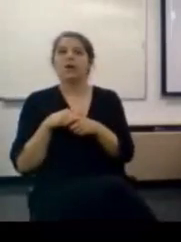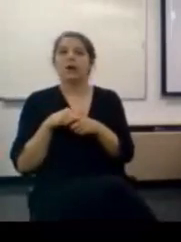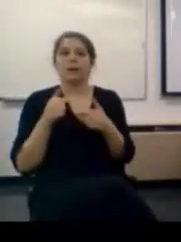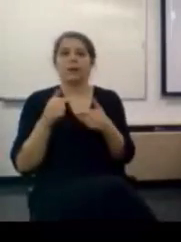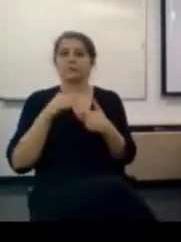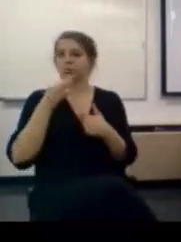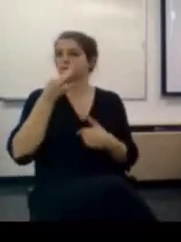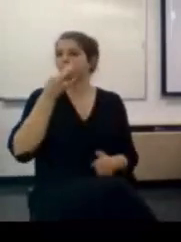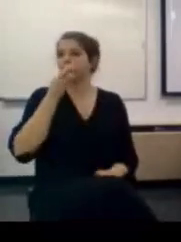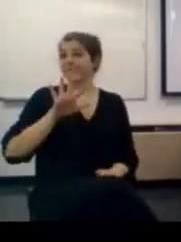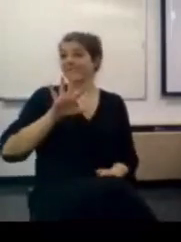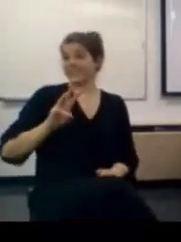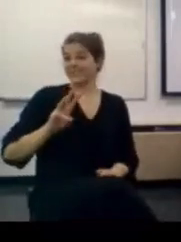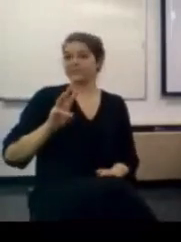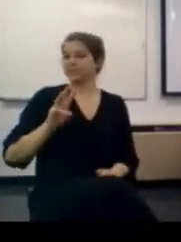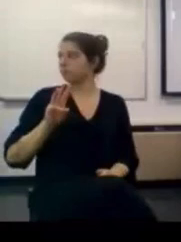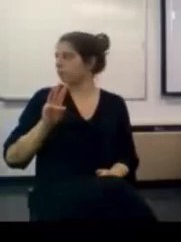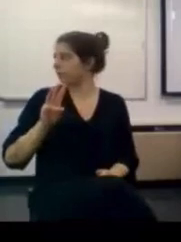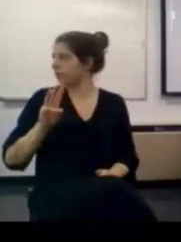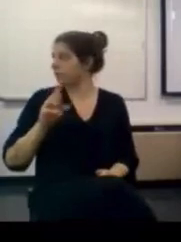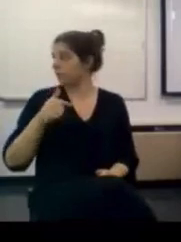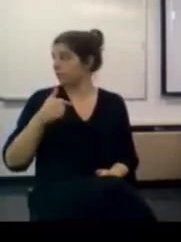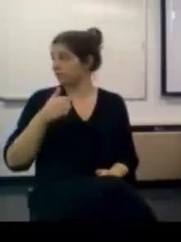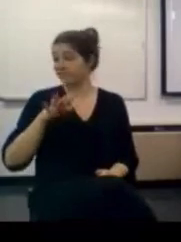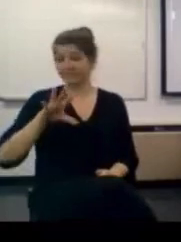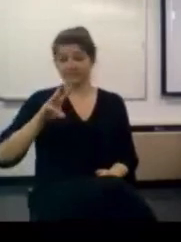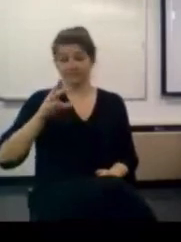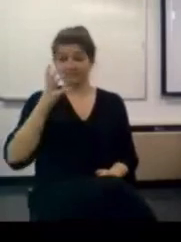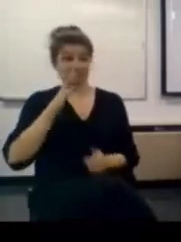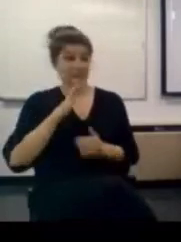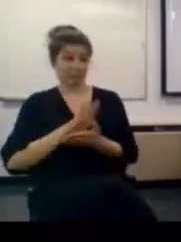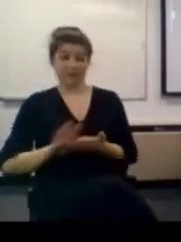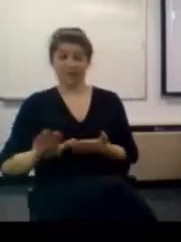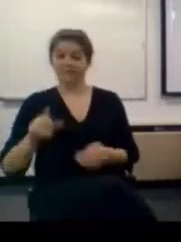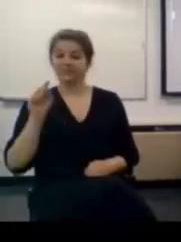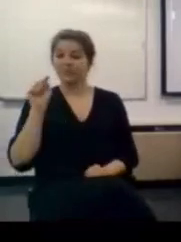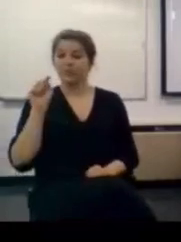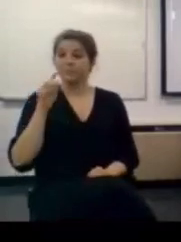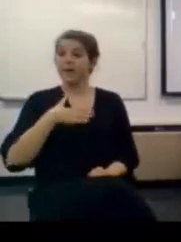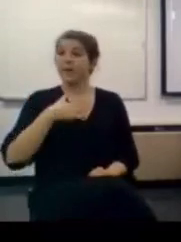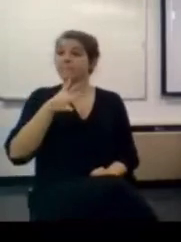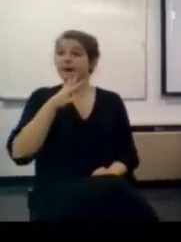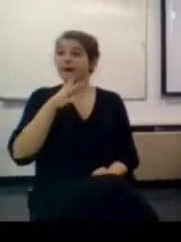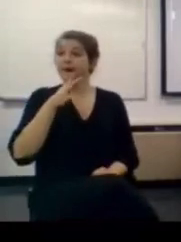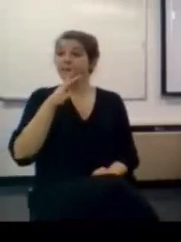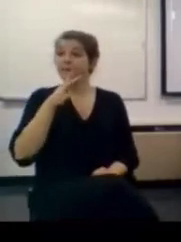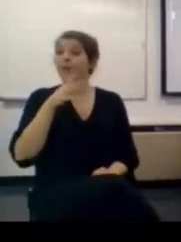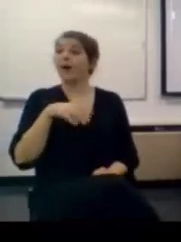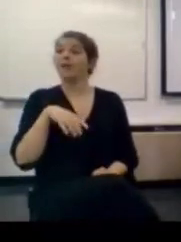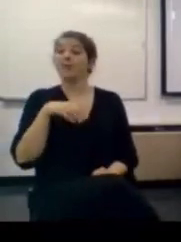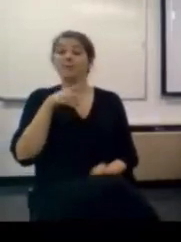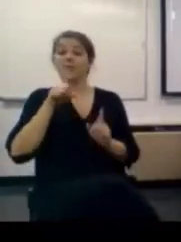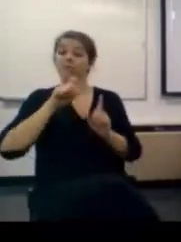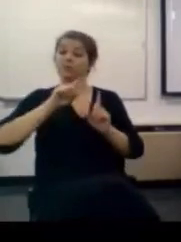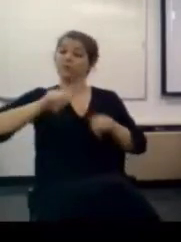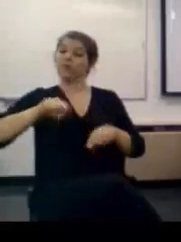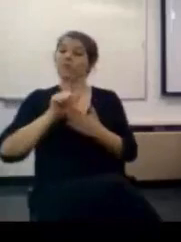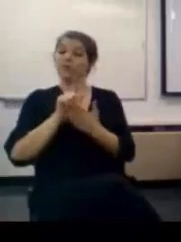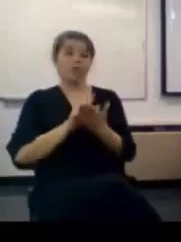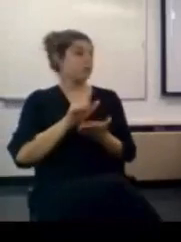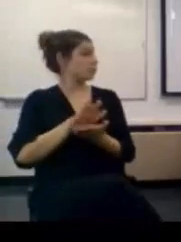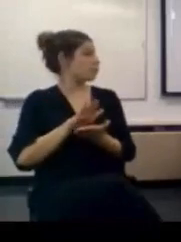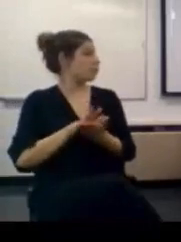kind of traditional. I'm going to be 56, so in my era, people went back and forth. And my mom